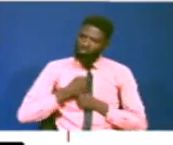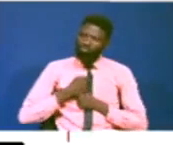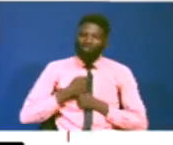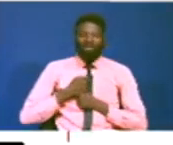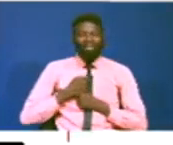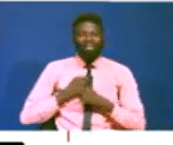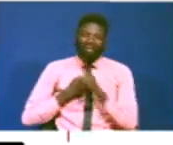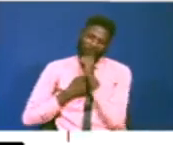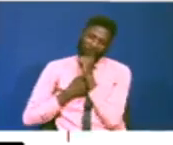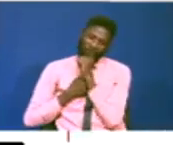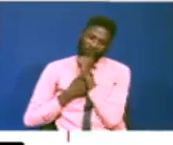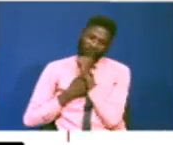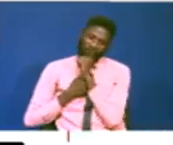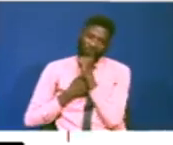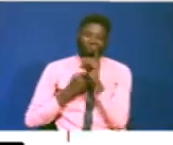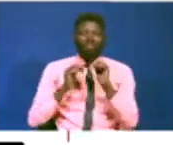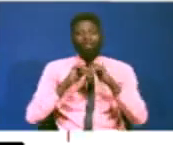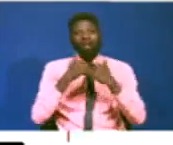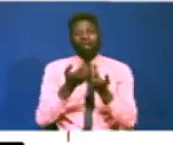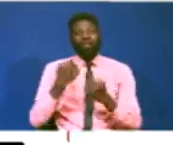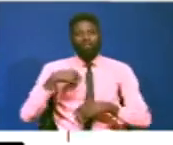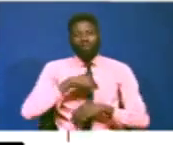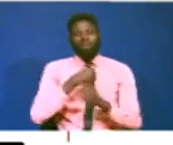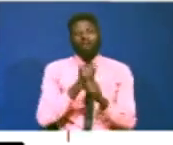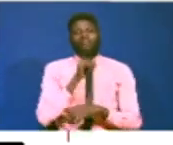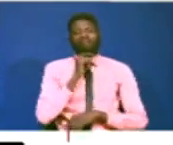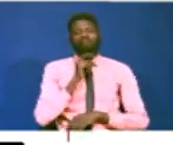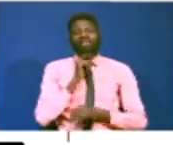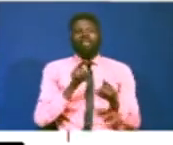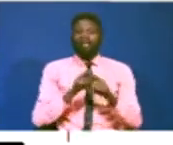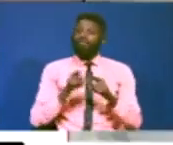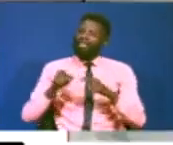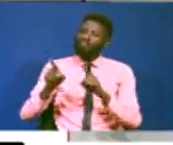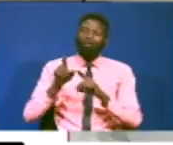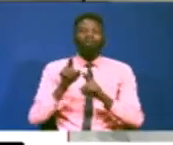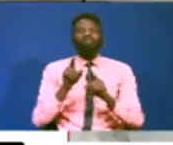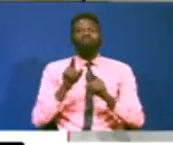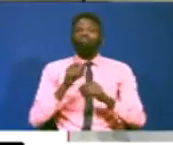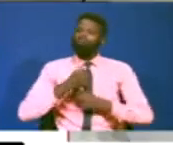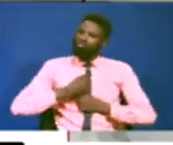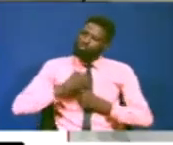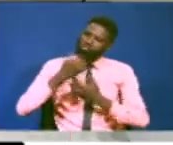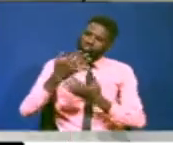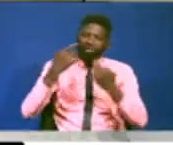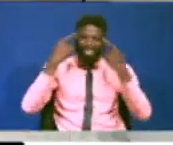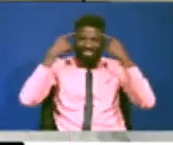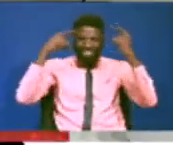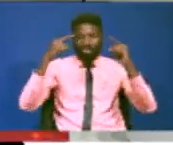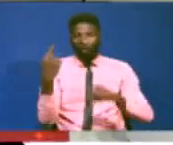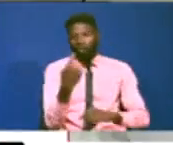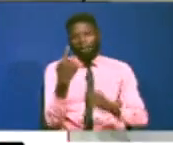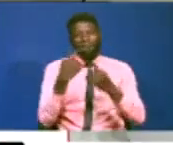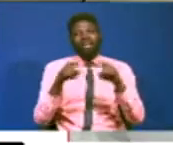Do not yes. talk about it. How do we bring men on board to not only just talk about their successes, but also that they also found